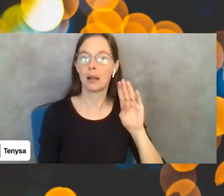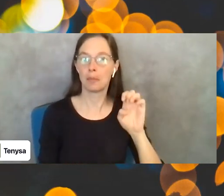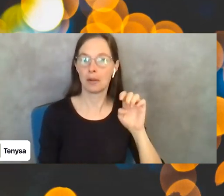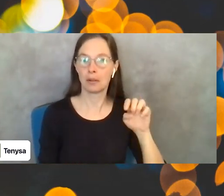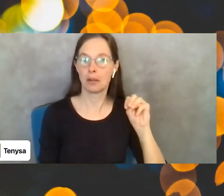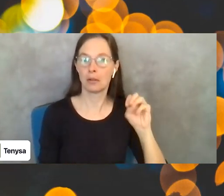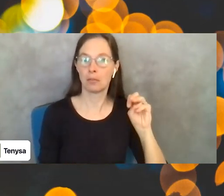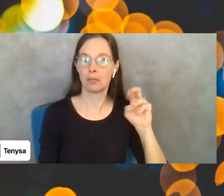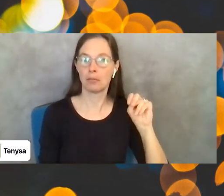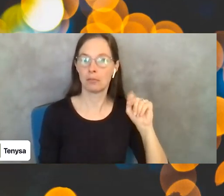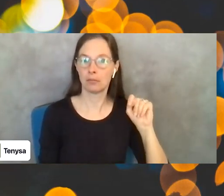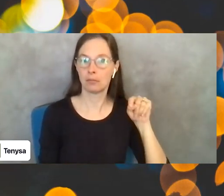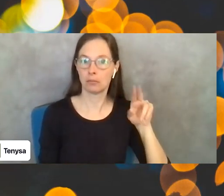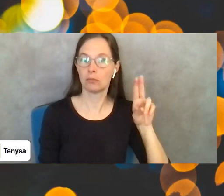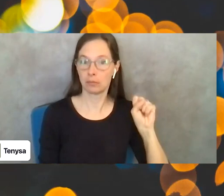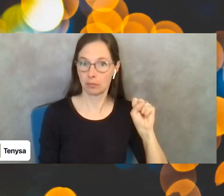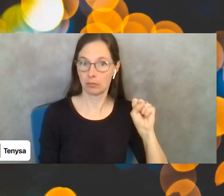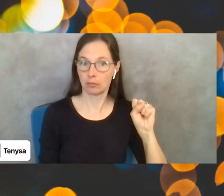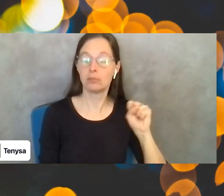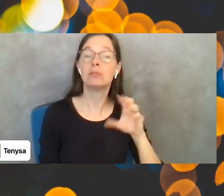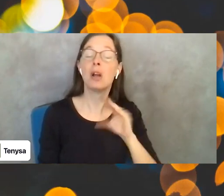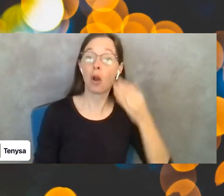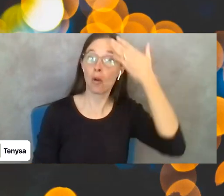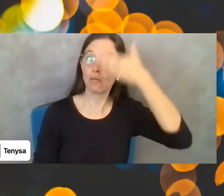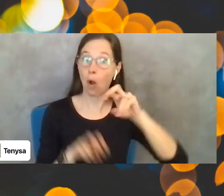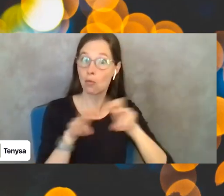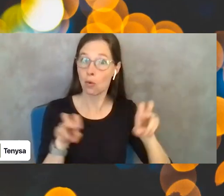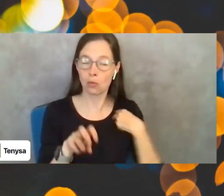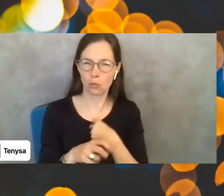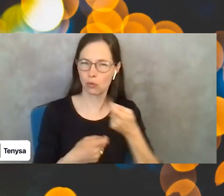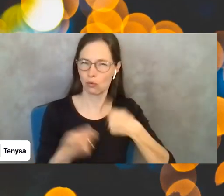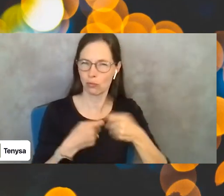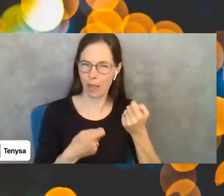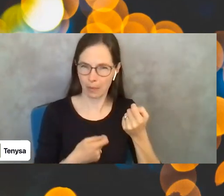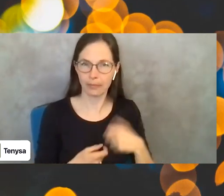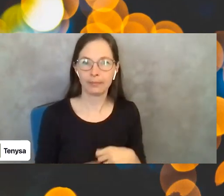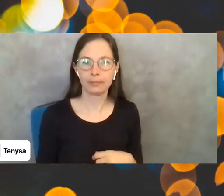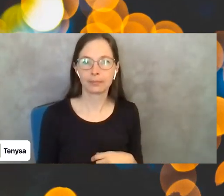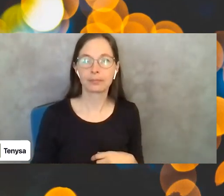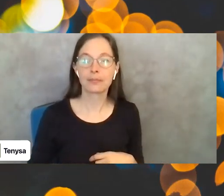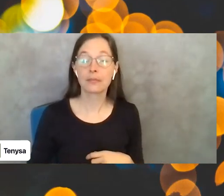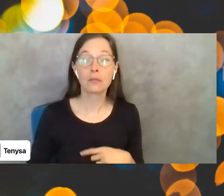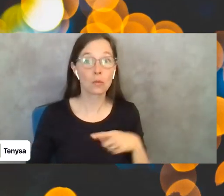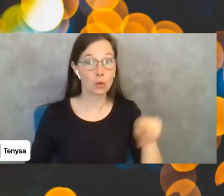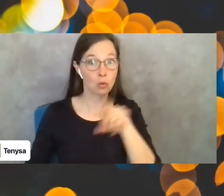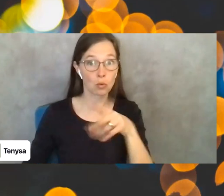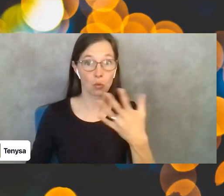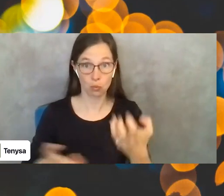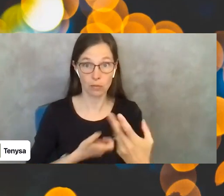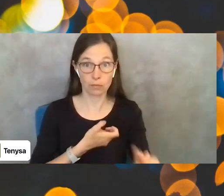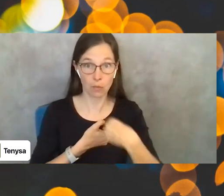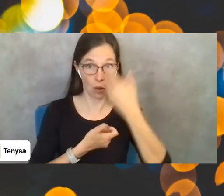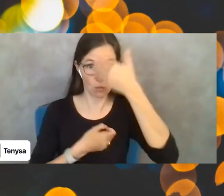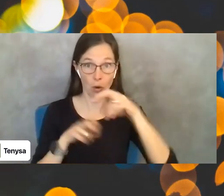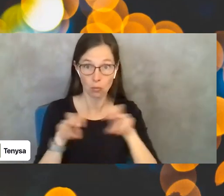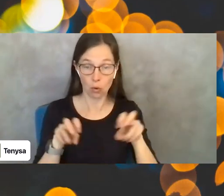BEMOMENT.us. And front row, we're doing things a little differently now. So if you would like to be part of the front row,